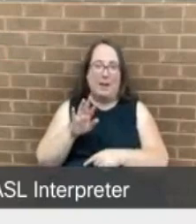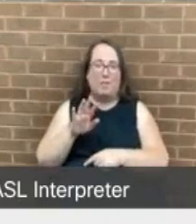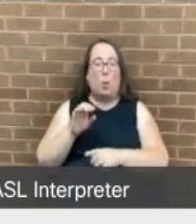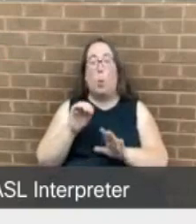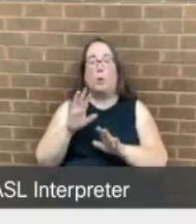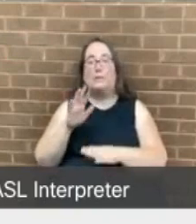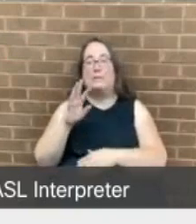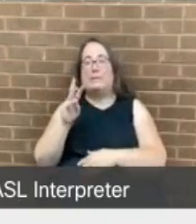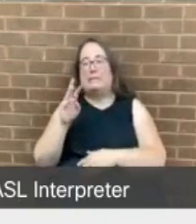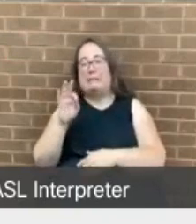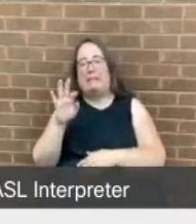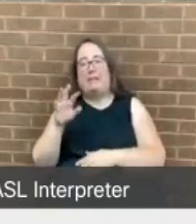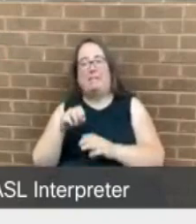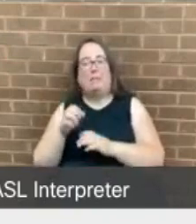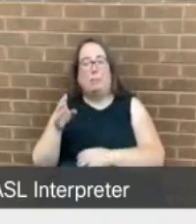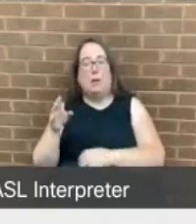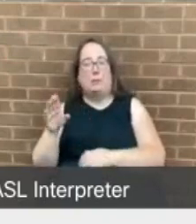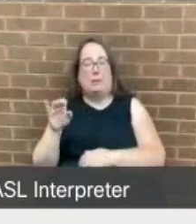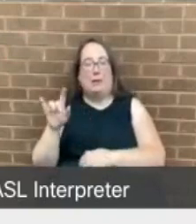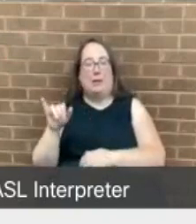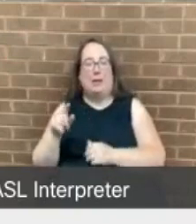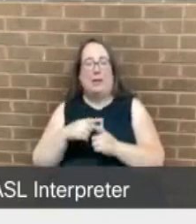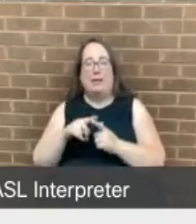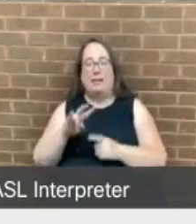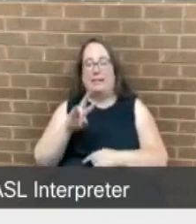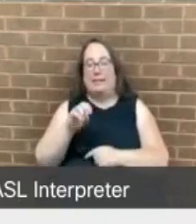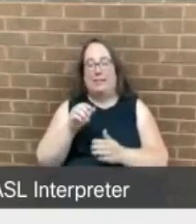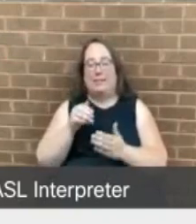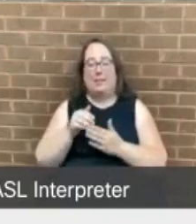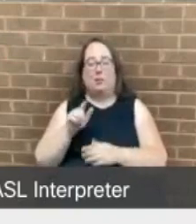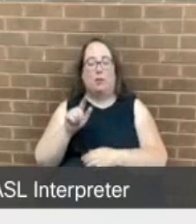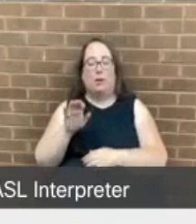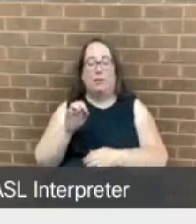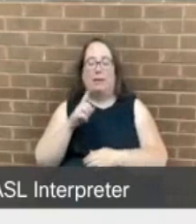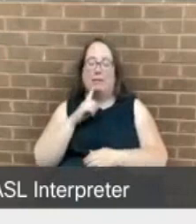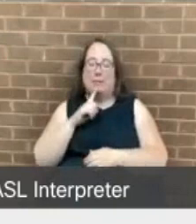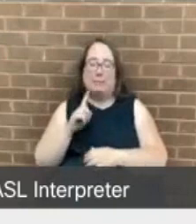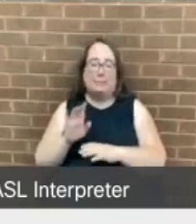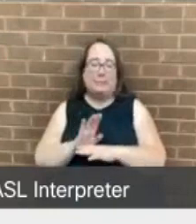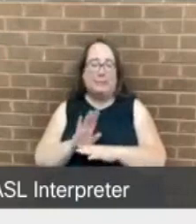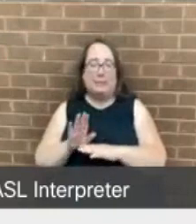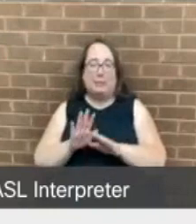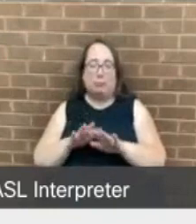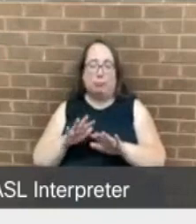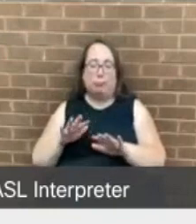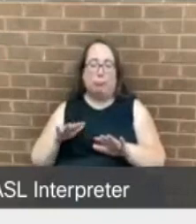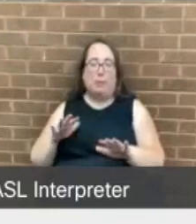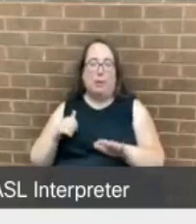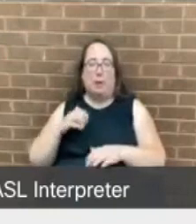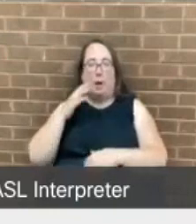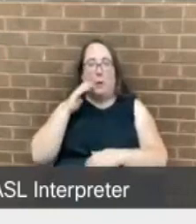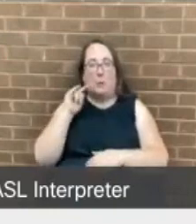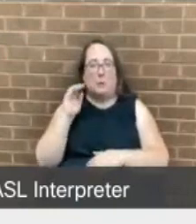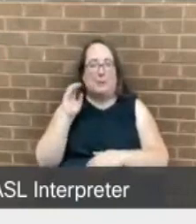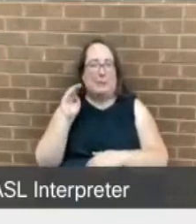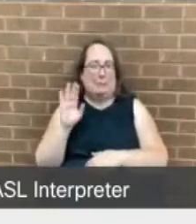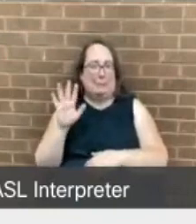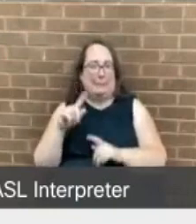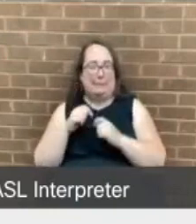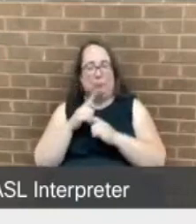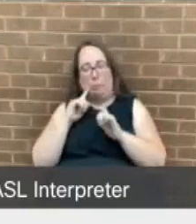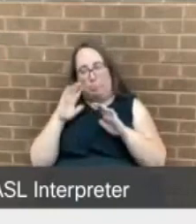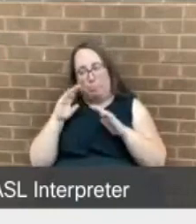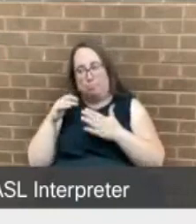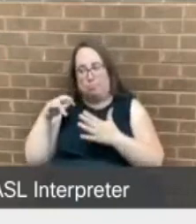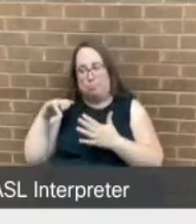Baltimore County. And then of course, 70 near 29 is a heavily congested area that I know Tim and his team are really